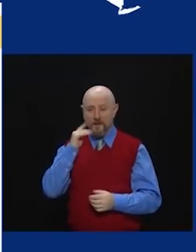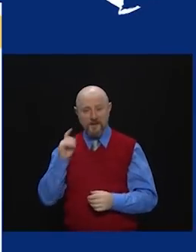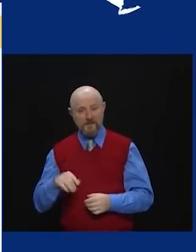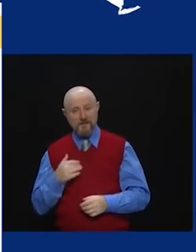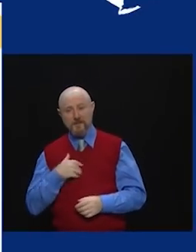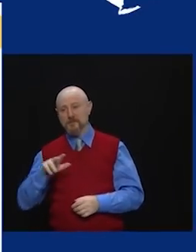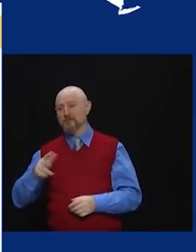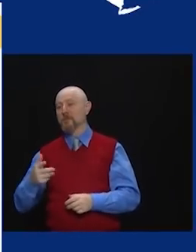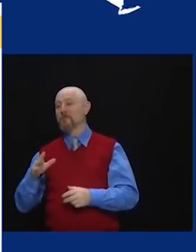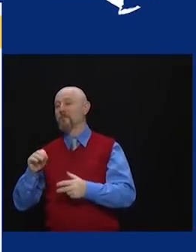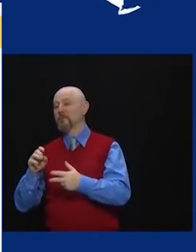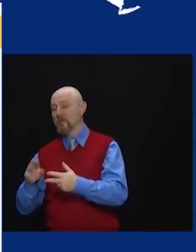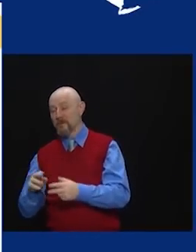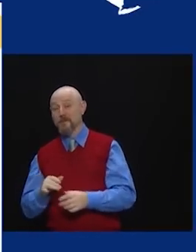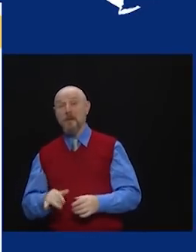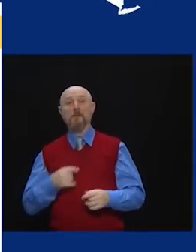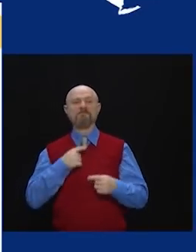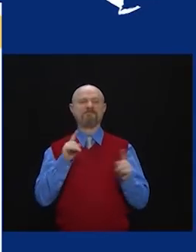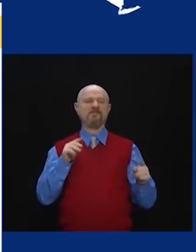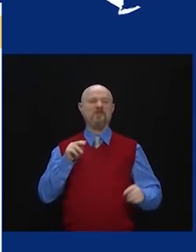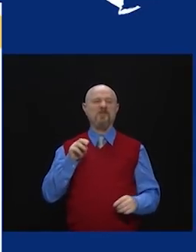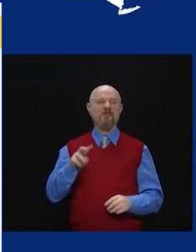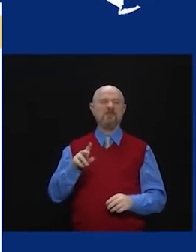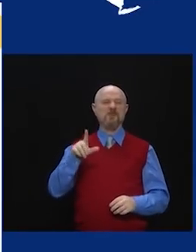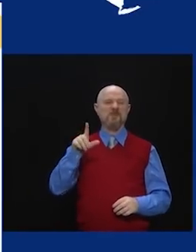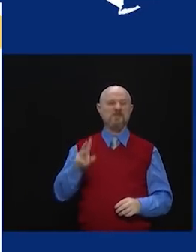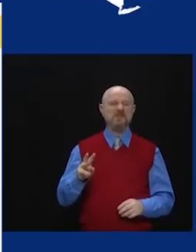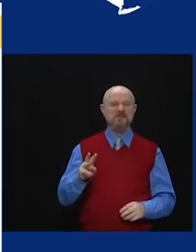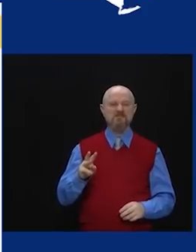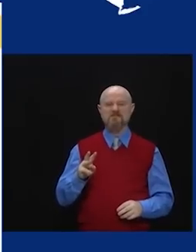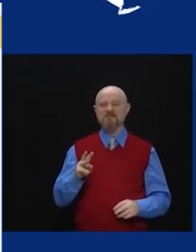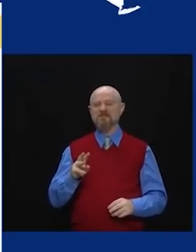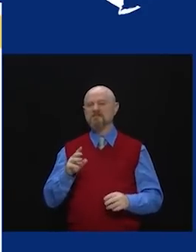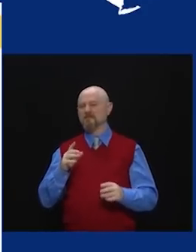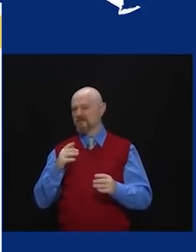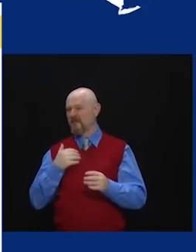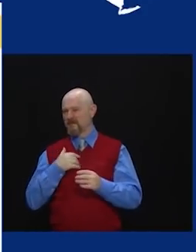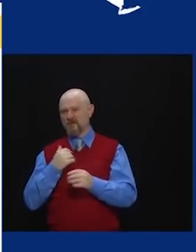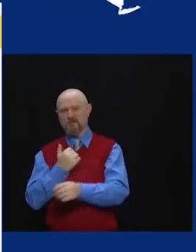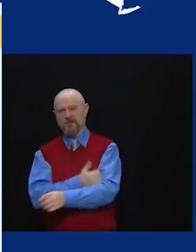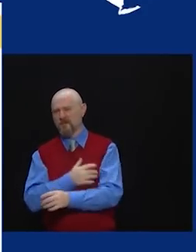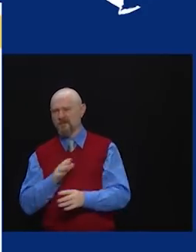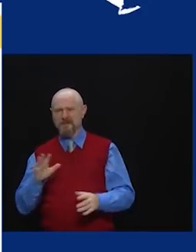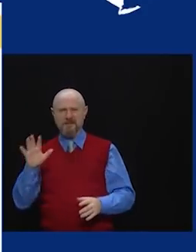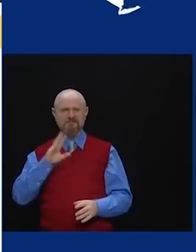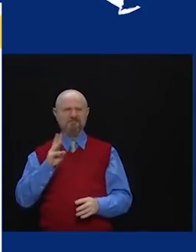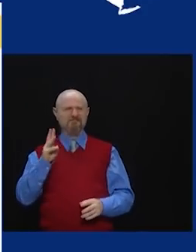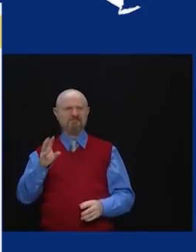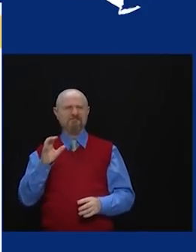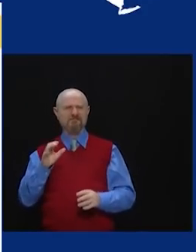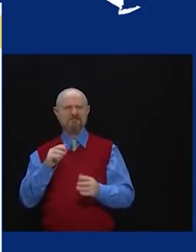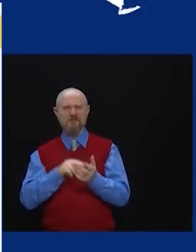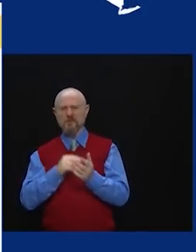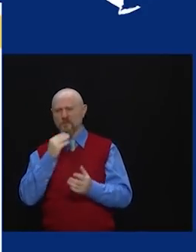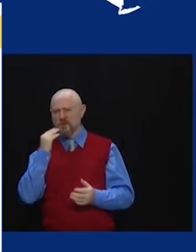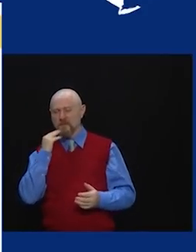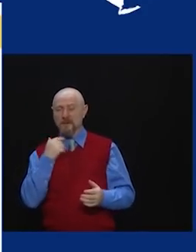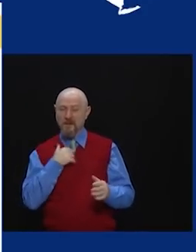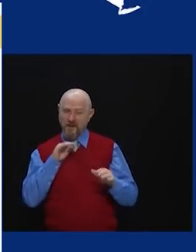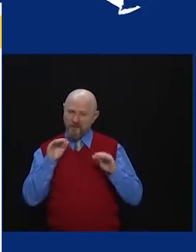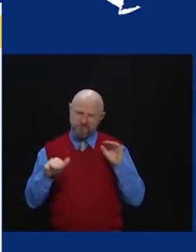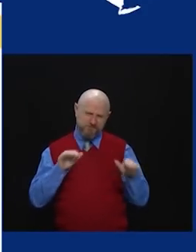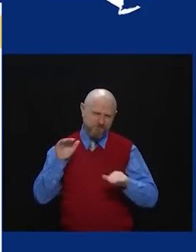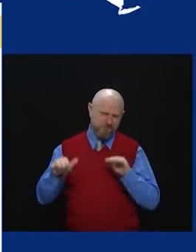606 nursing homes in the state. We are in constant communication with them. And on December 7th, we sent a survey out a week later. Where